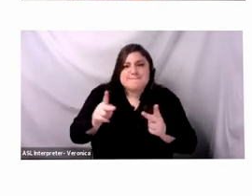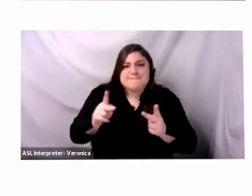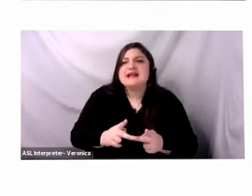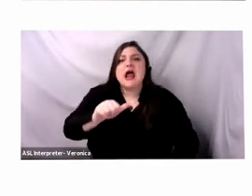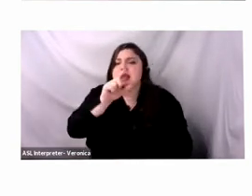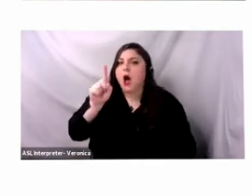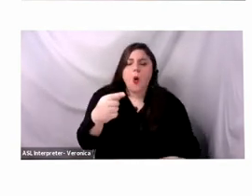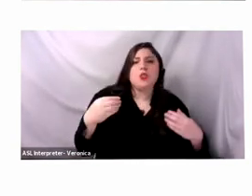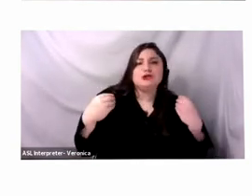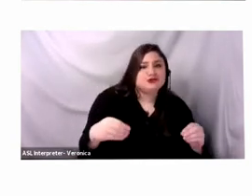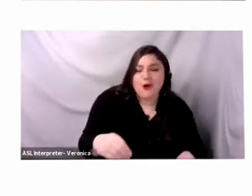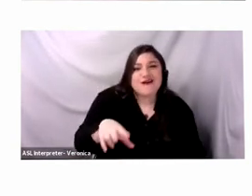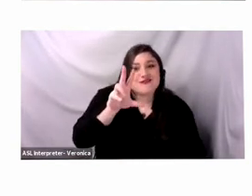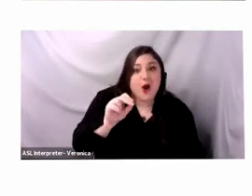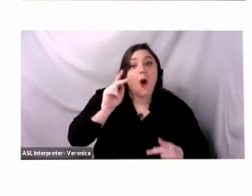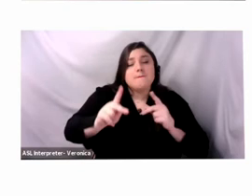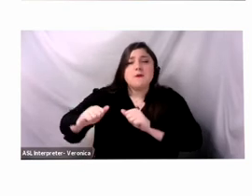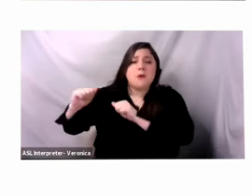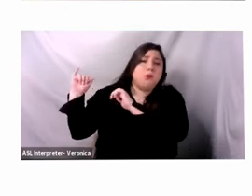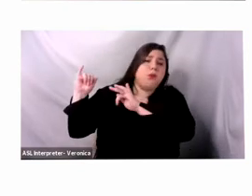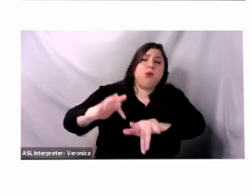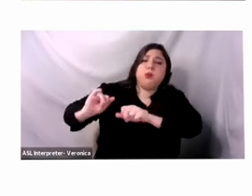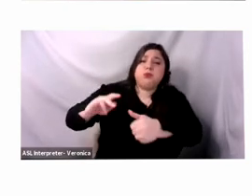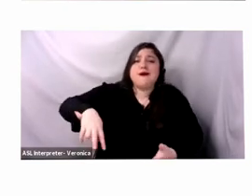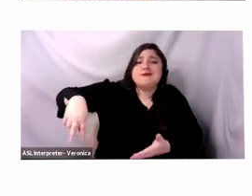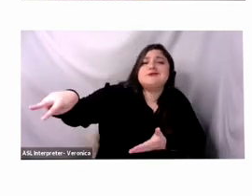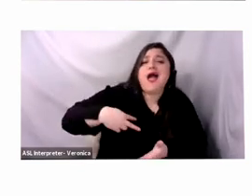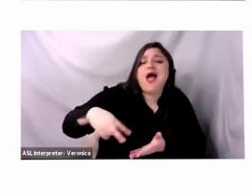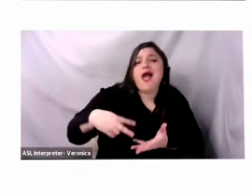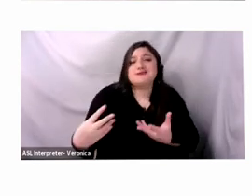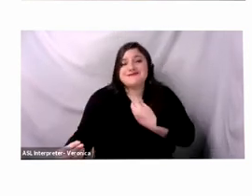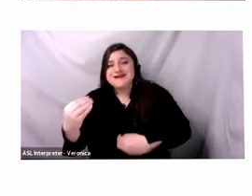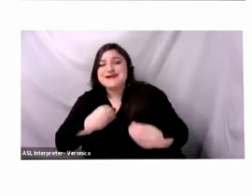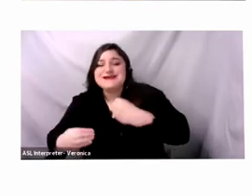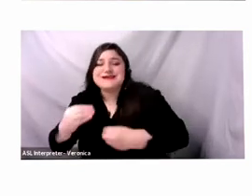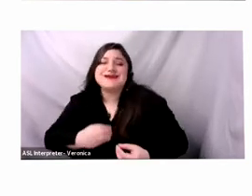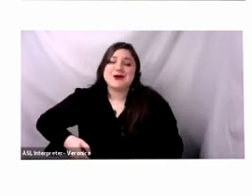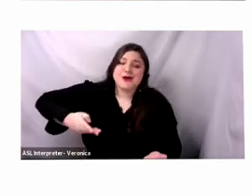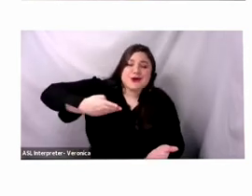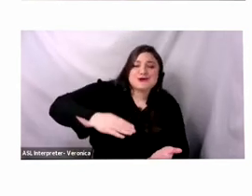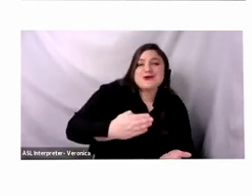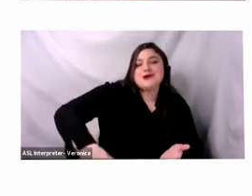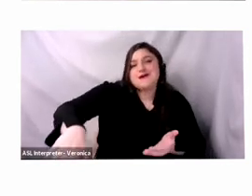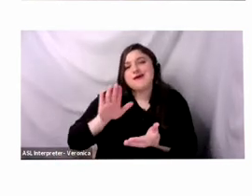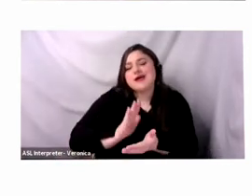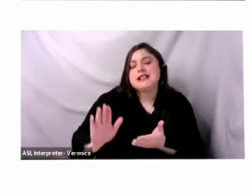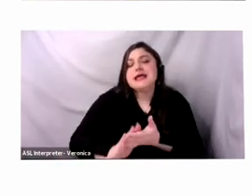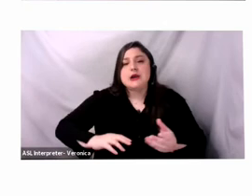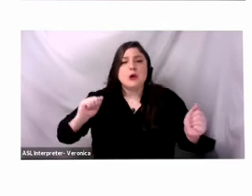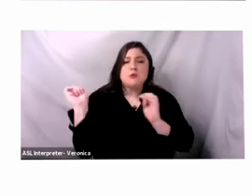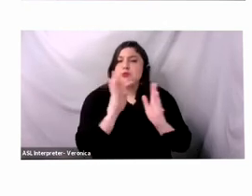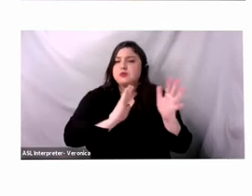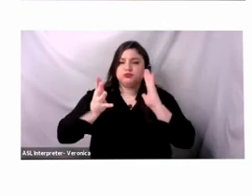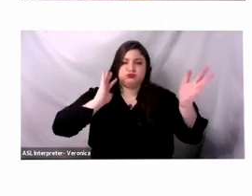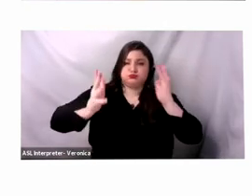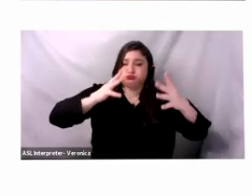over loudspeakers, people making things, cooking, cleaning. It is very much a community, and at times it's overwhelming, and at times